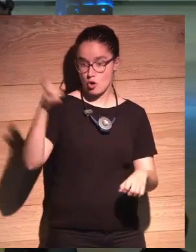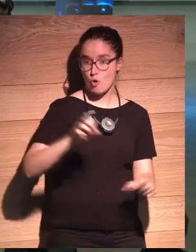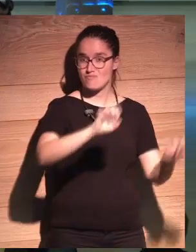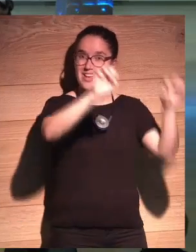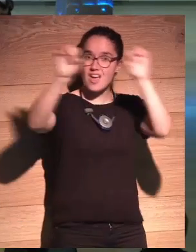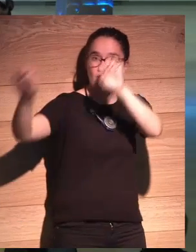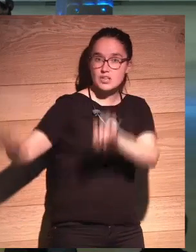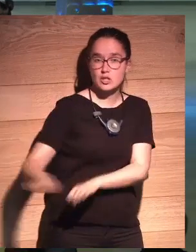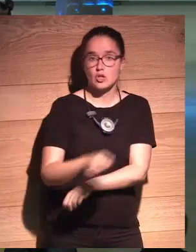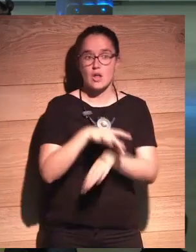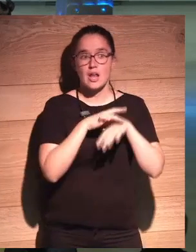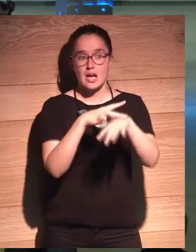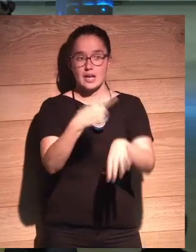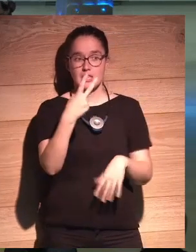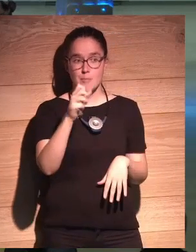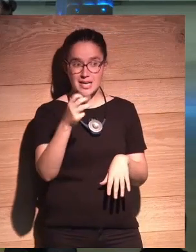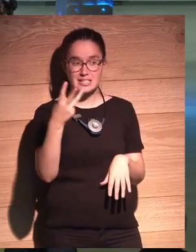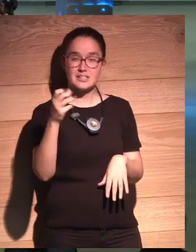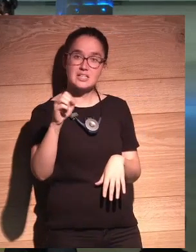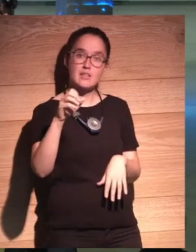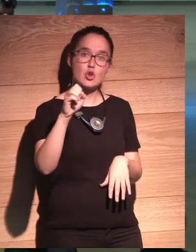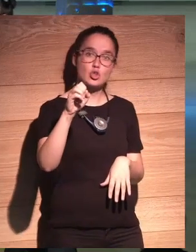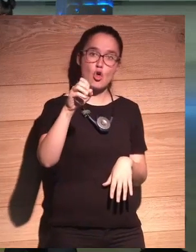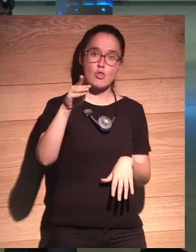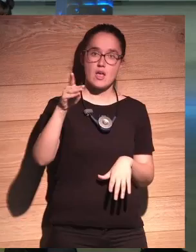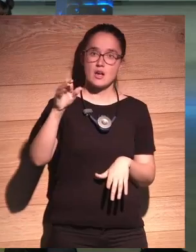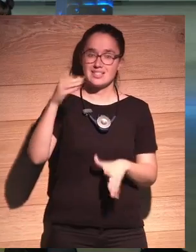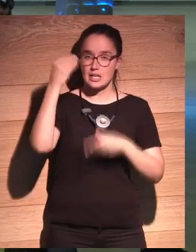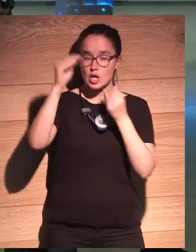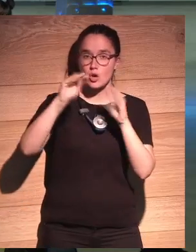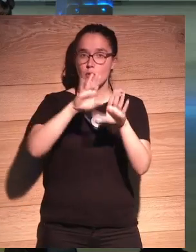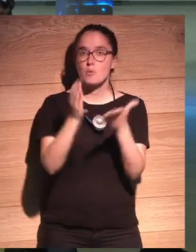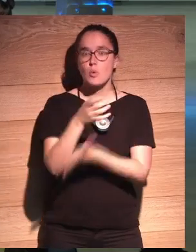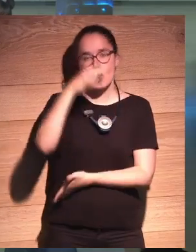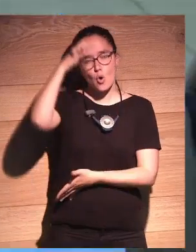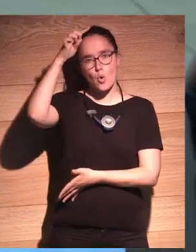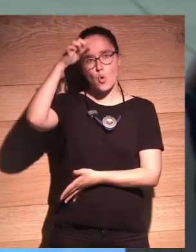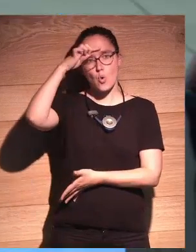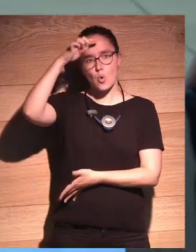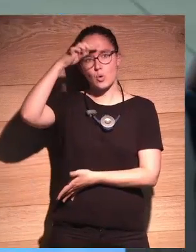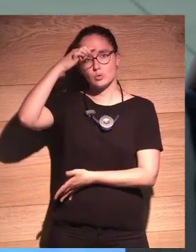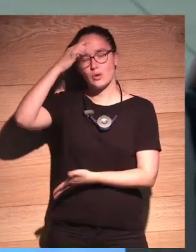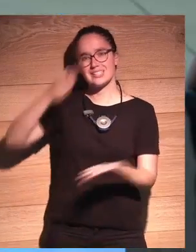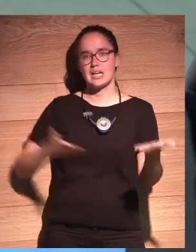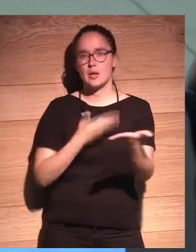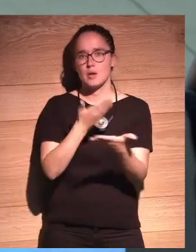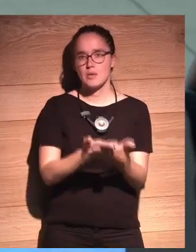the different artists. They need to have space so that they can express themselves. And I think that from my